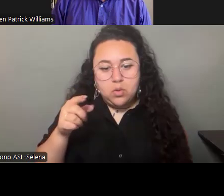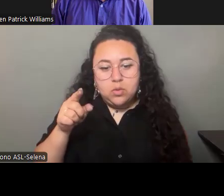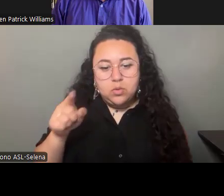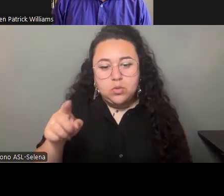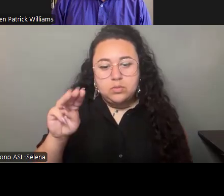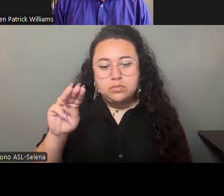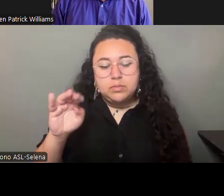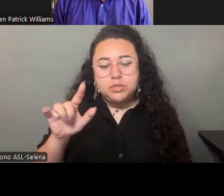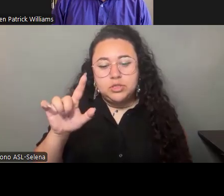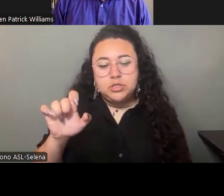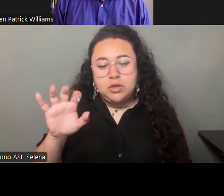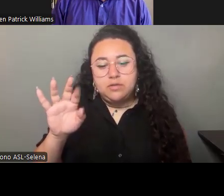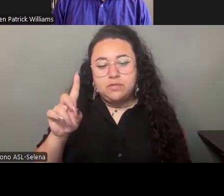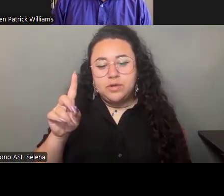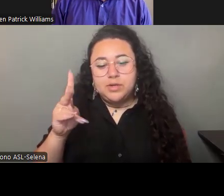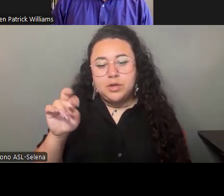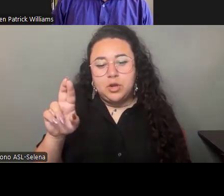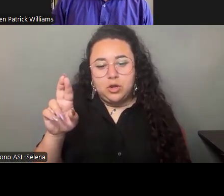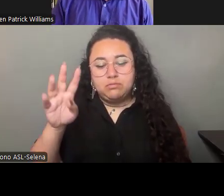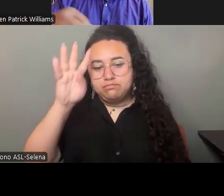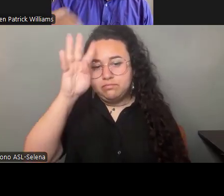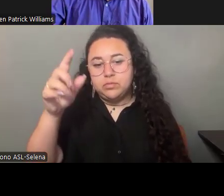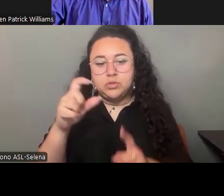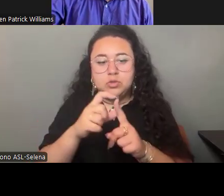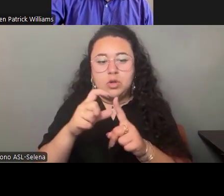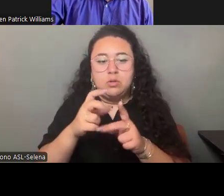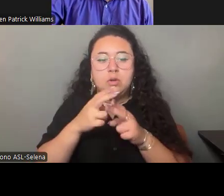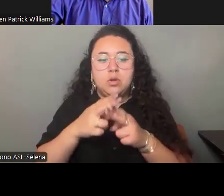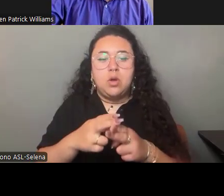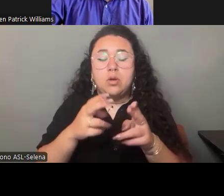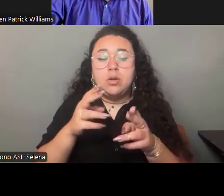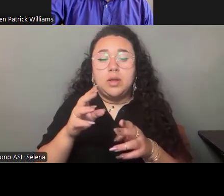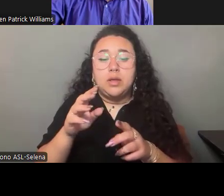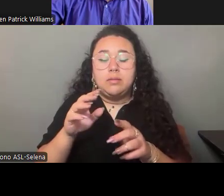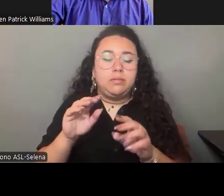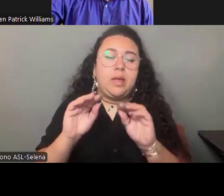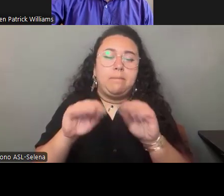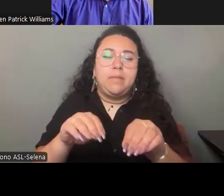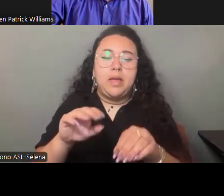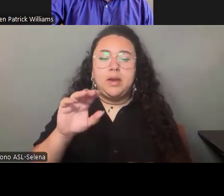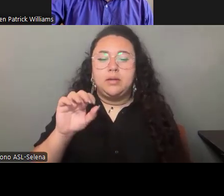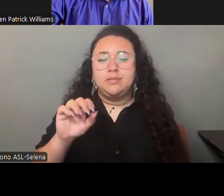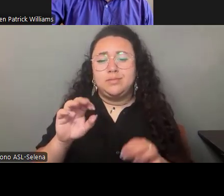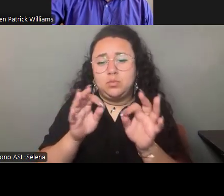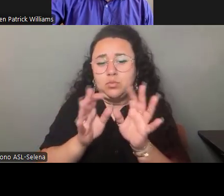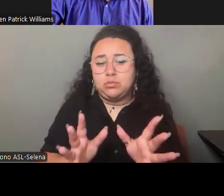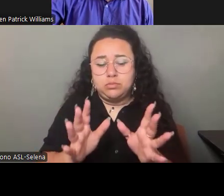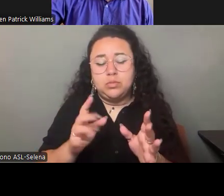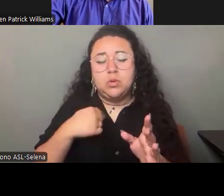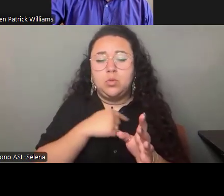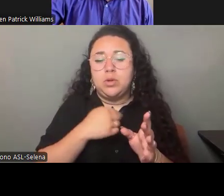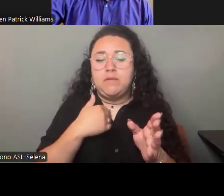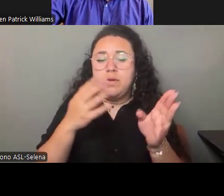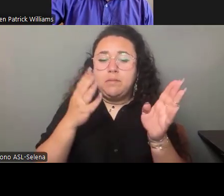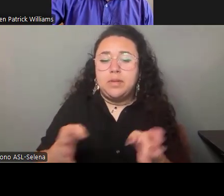obsolescence, which has to do with the fact that, oftentimes our technologies are planned to have a shorter shelf